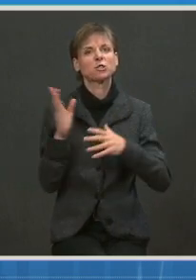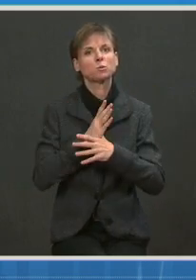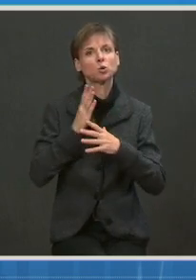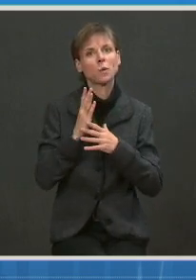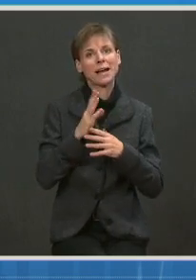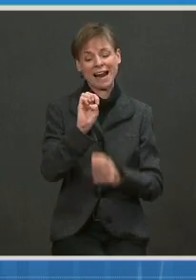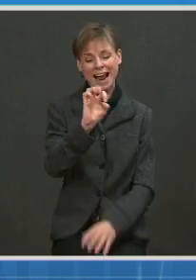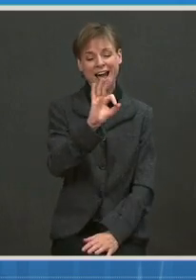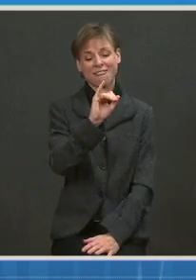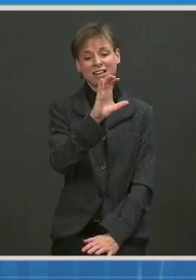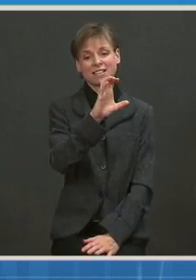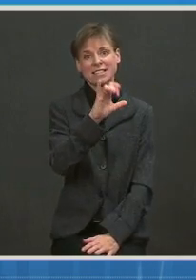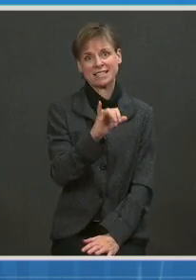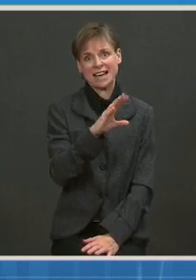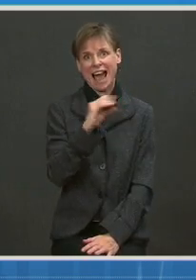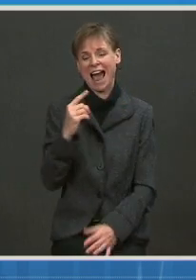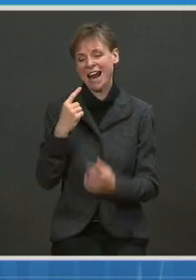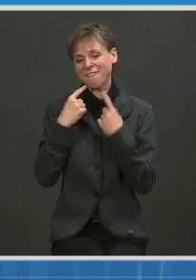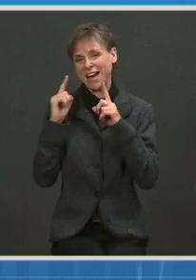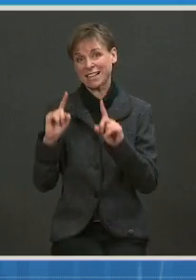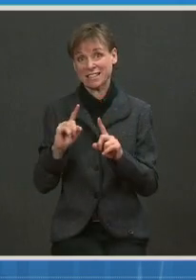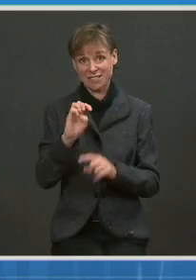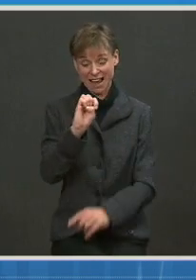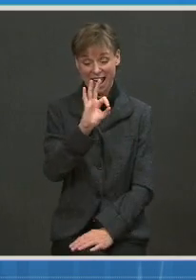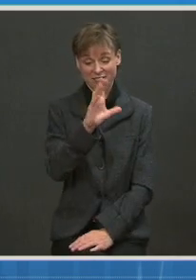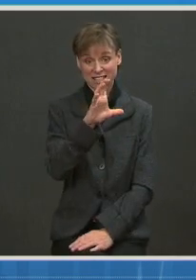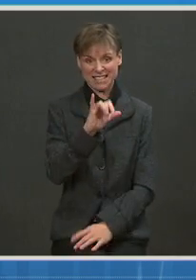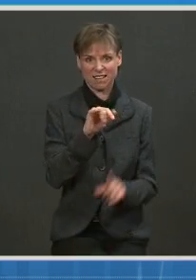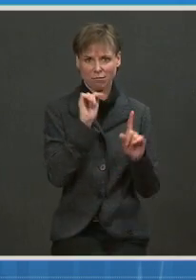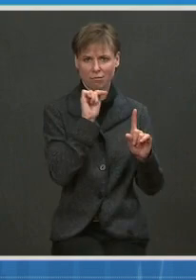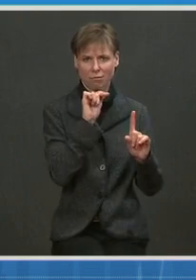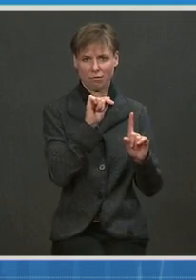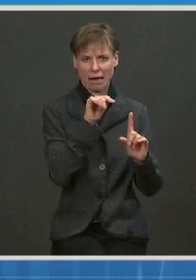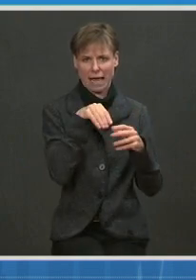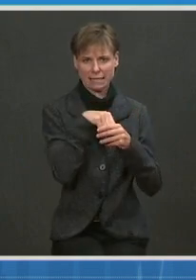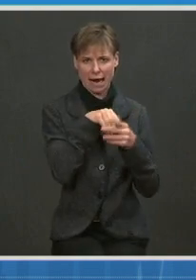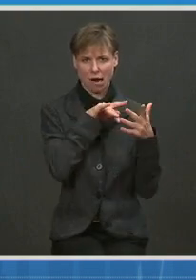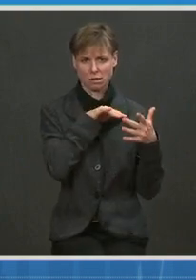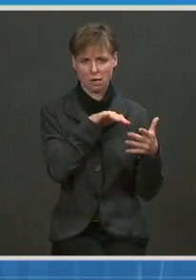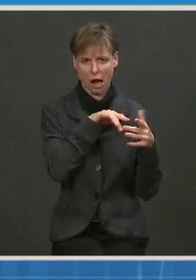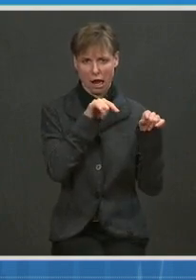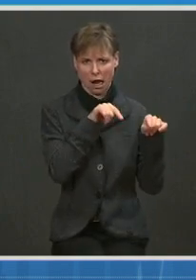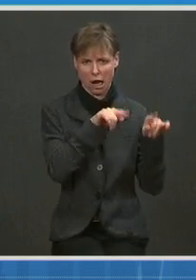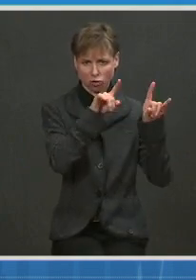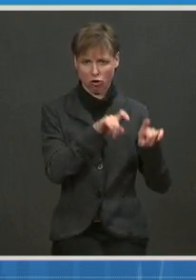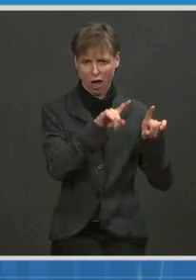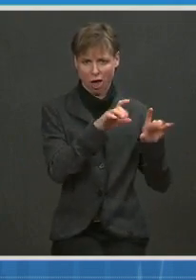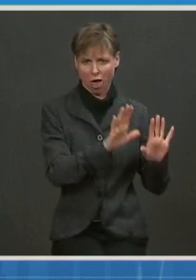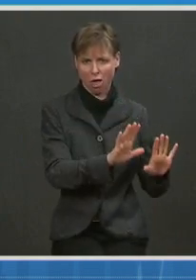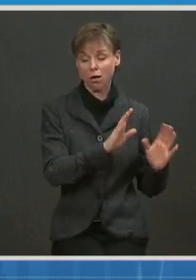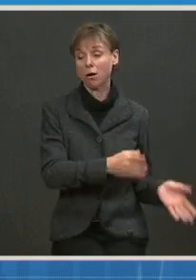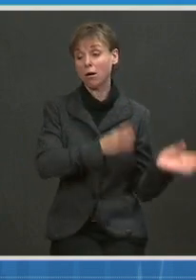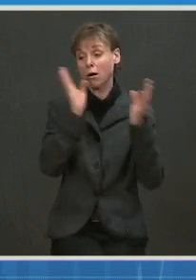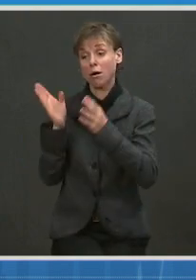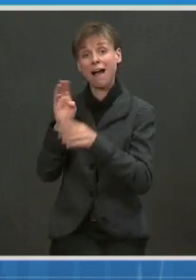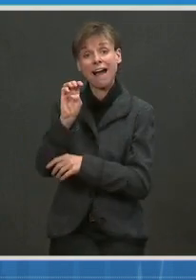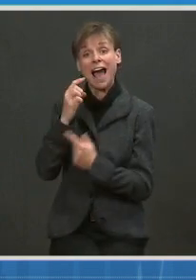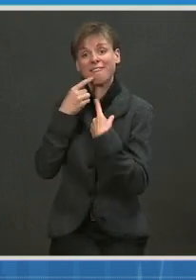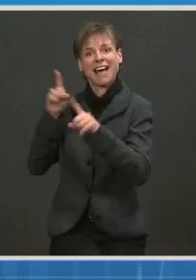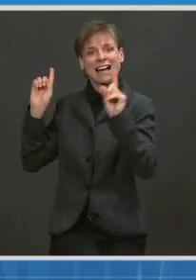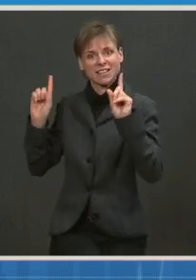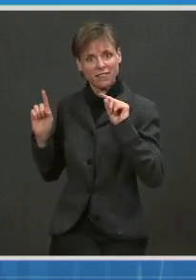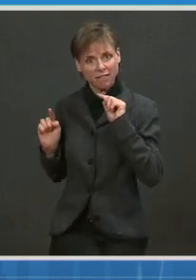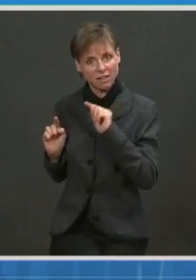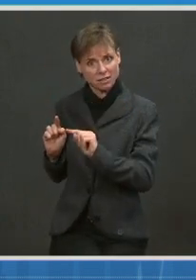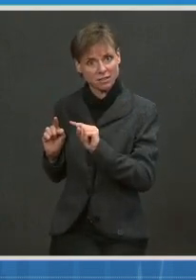effectiveness. Efficacy is what you show in a clinical trial. Effectiveness means what happens when you use